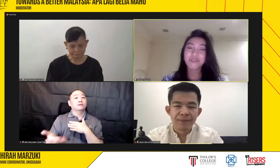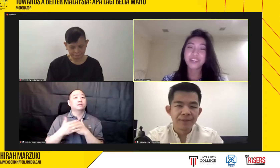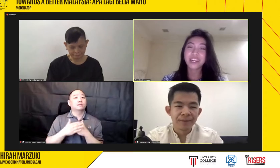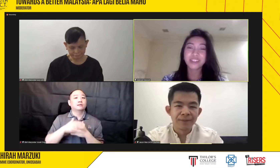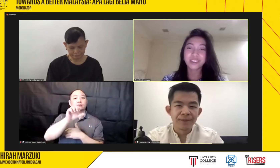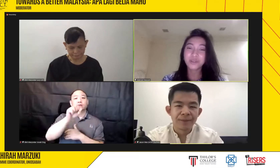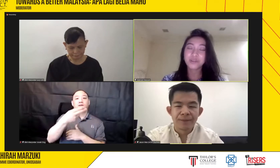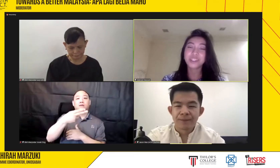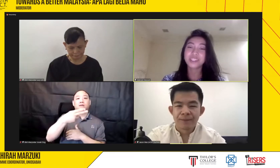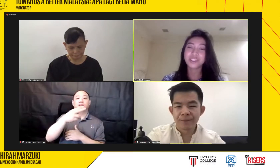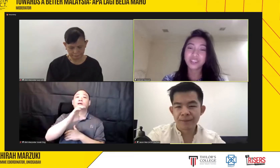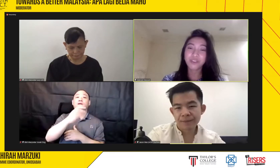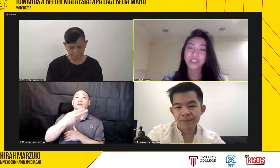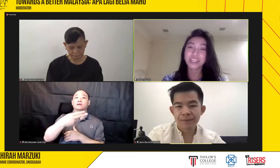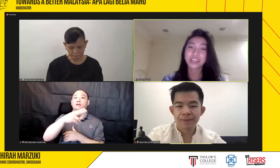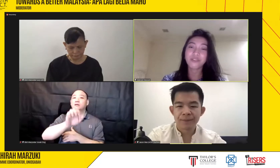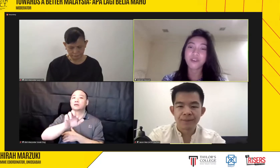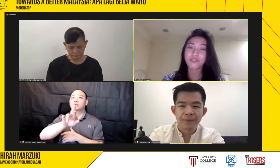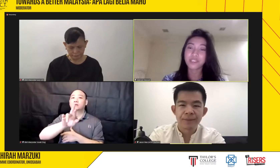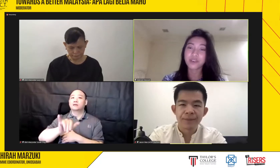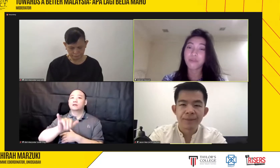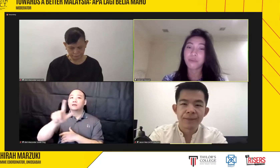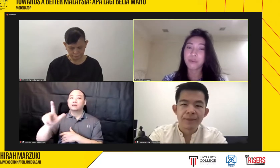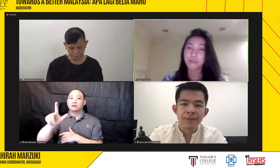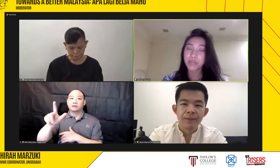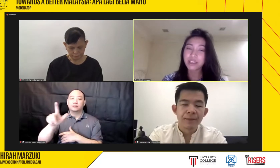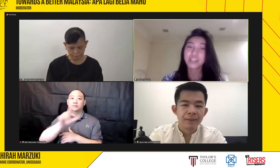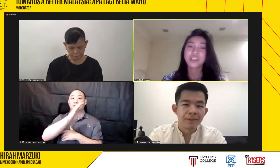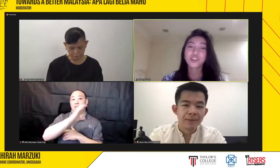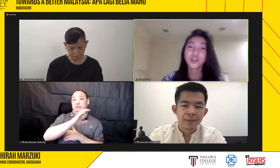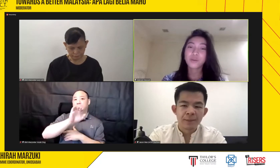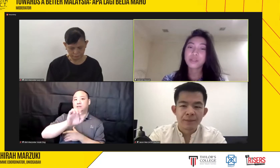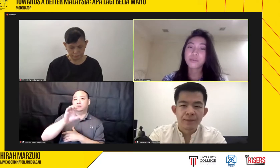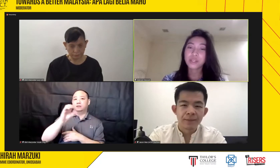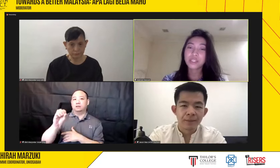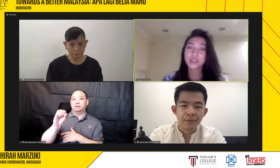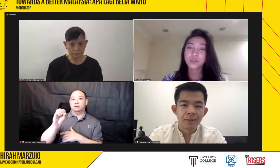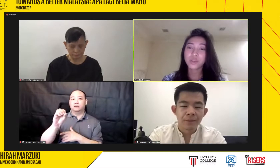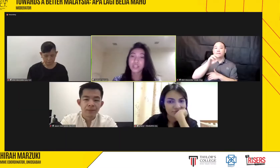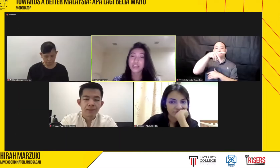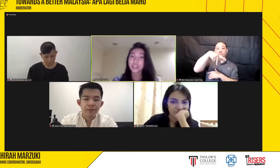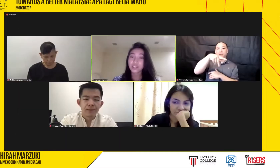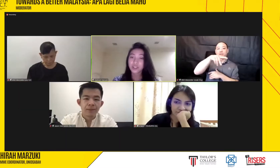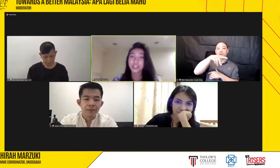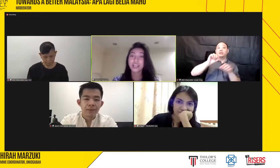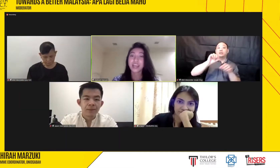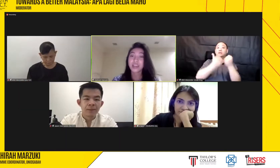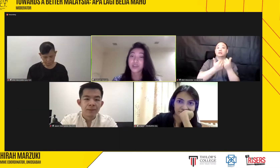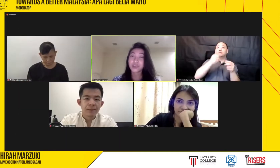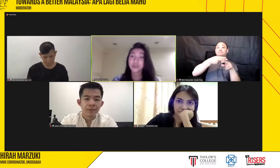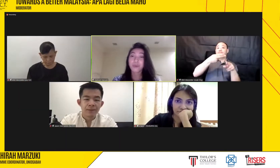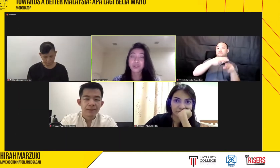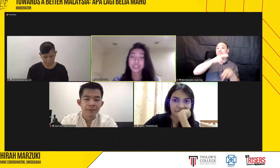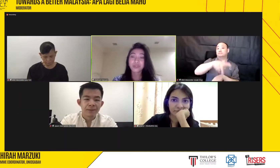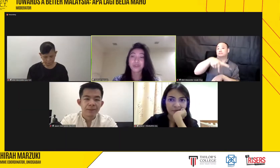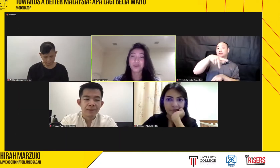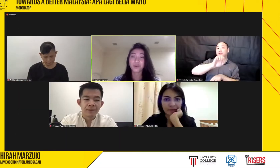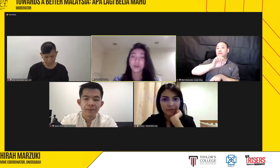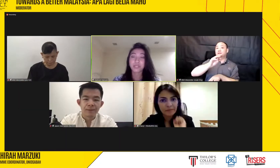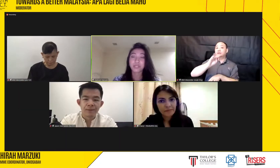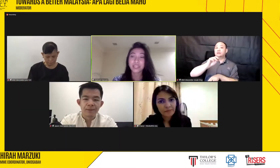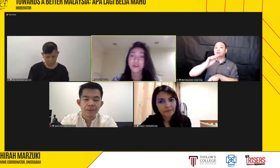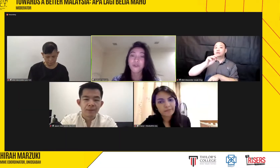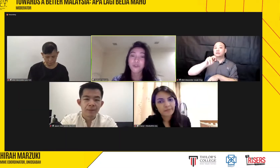Cheryl and Fernando, which is the Chief Executive Officer of Pemimpin. Cheryl was appointed to the National Education Policy